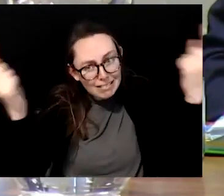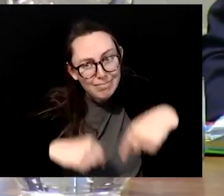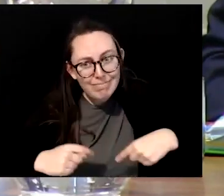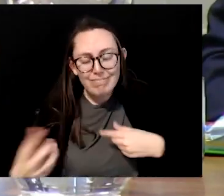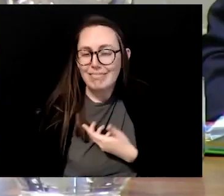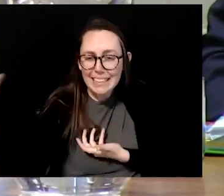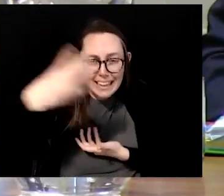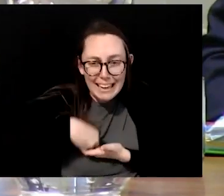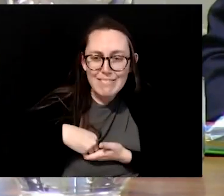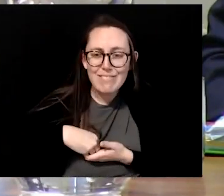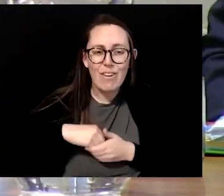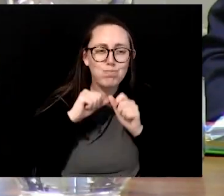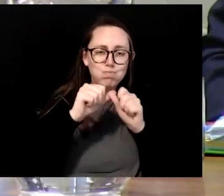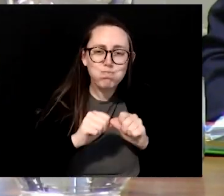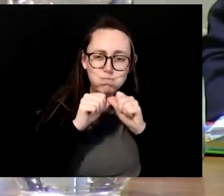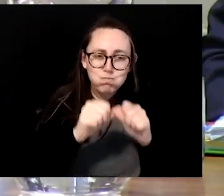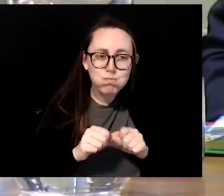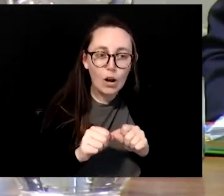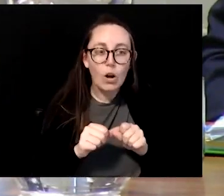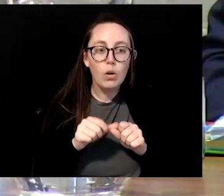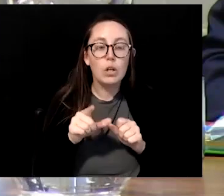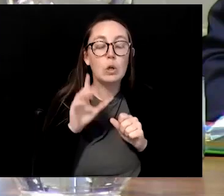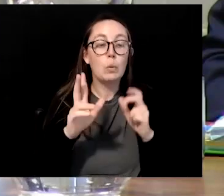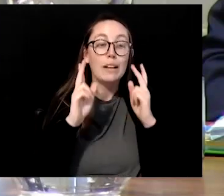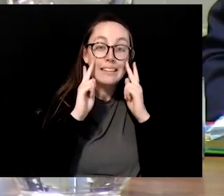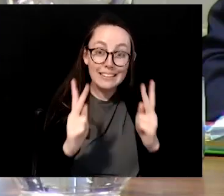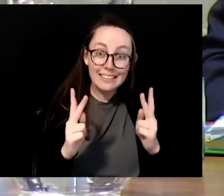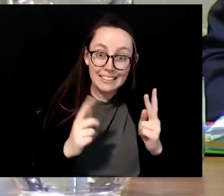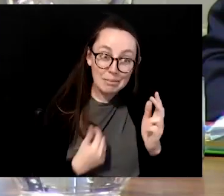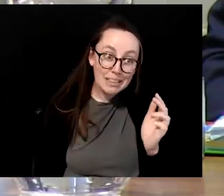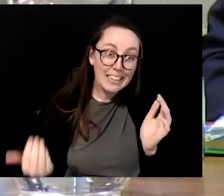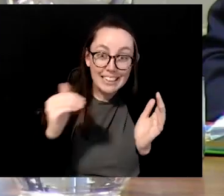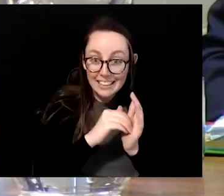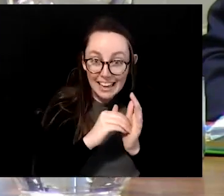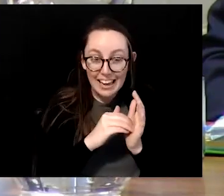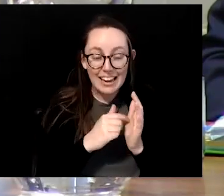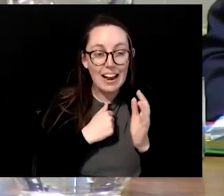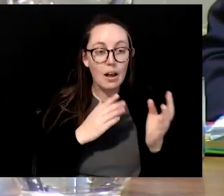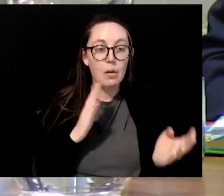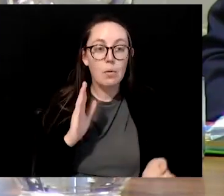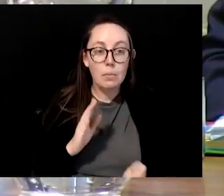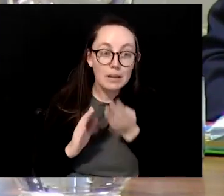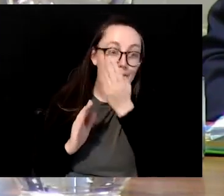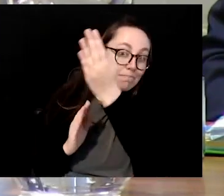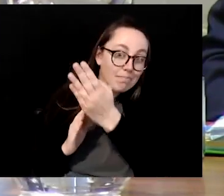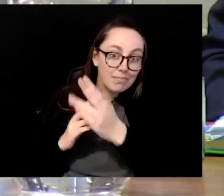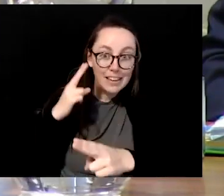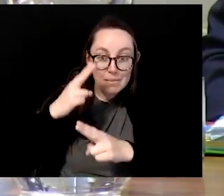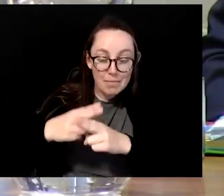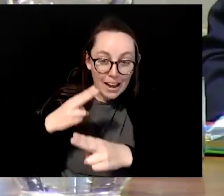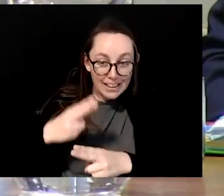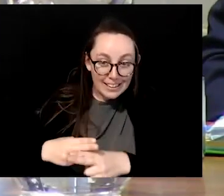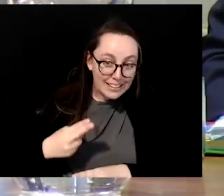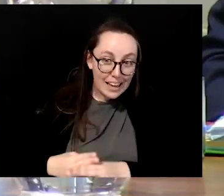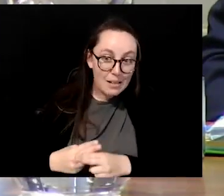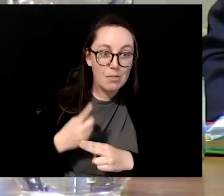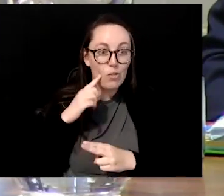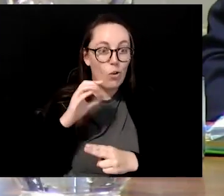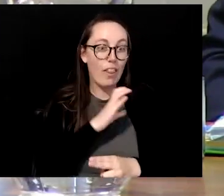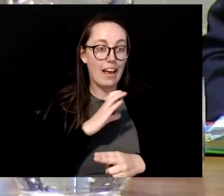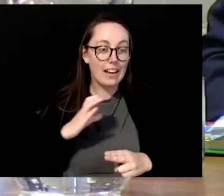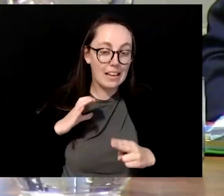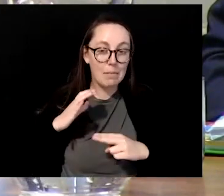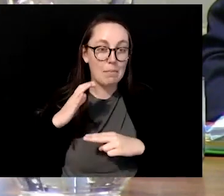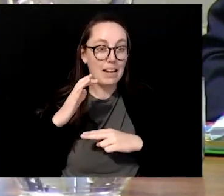so you'll see me again I'll be putting my name out for probably one of these committee vacancies that we're going to announce